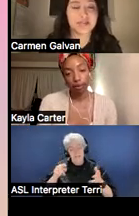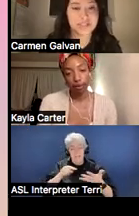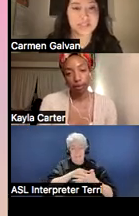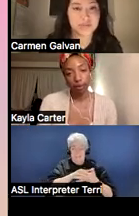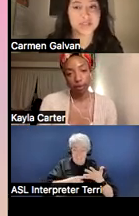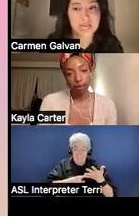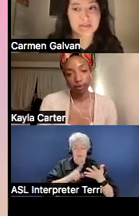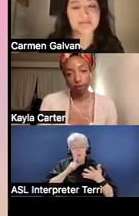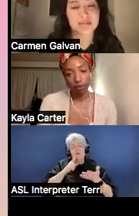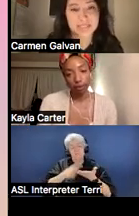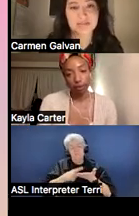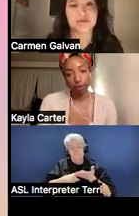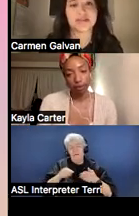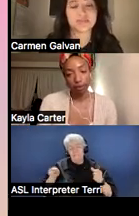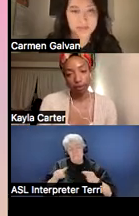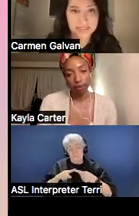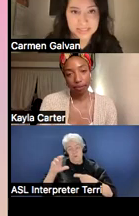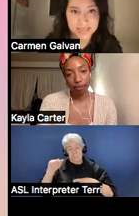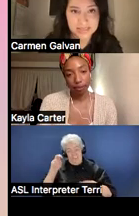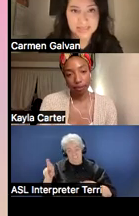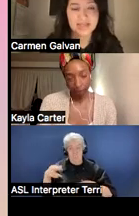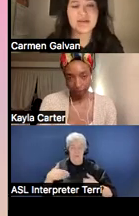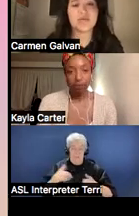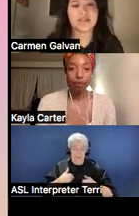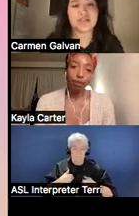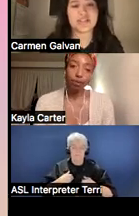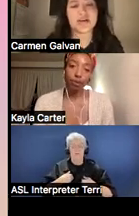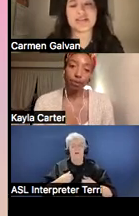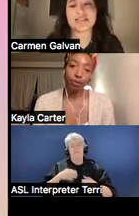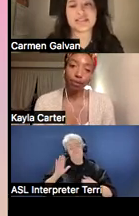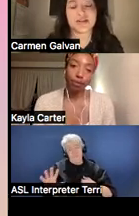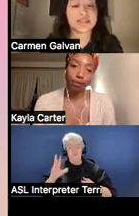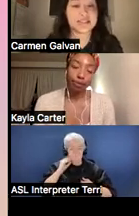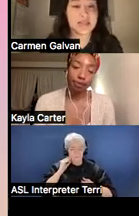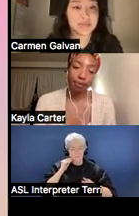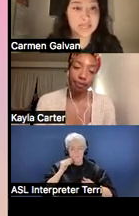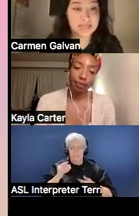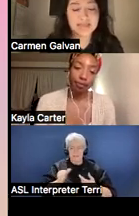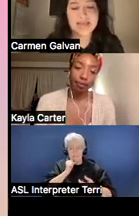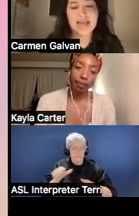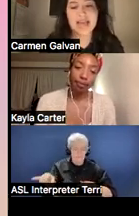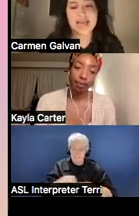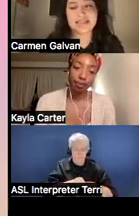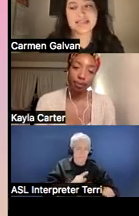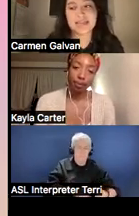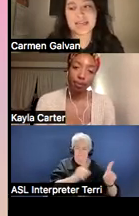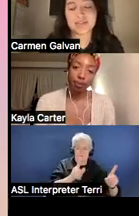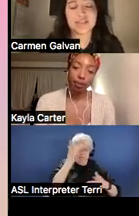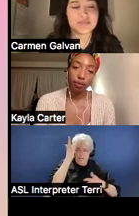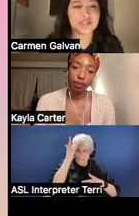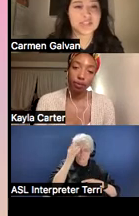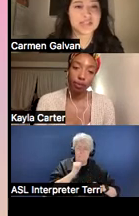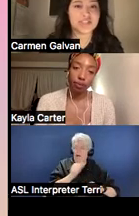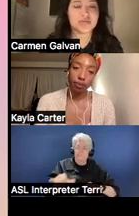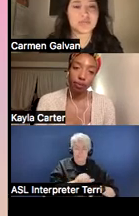her patients who were dying from cancer were experiencing, which is not necessarily the same thing. And not